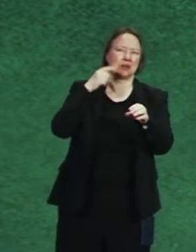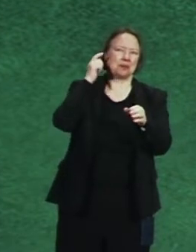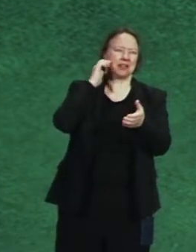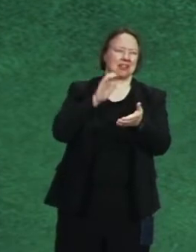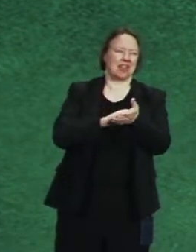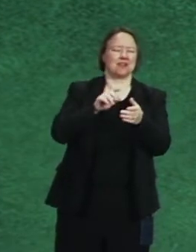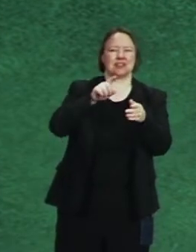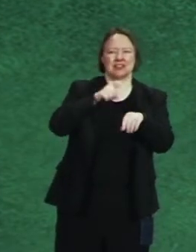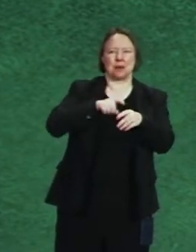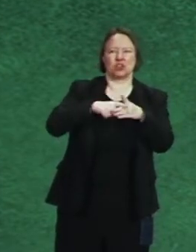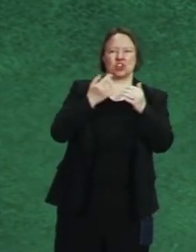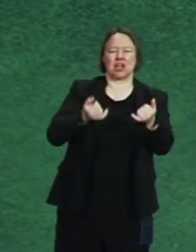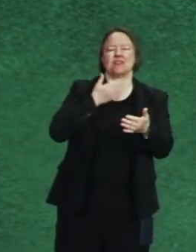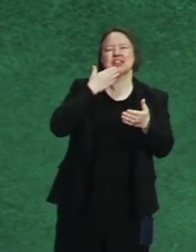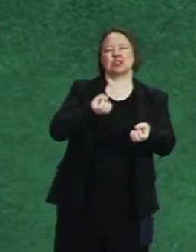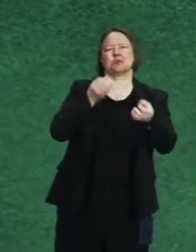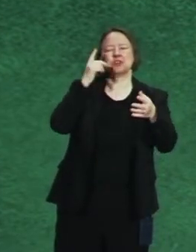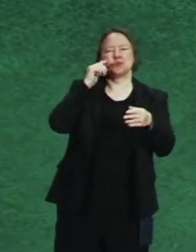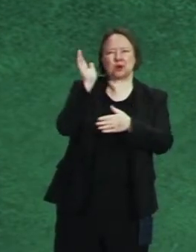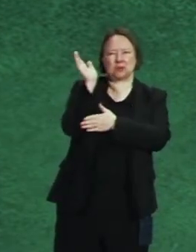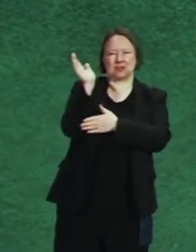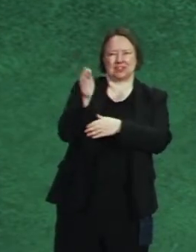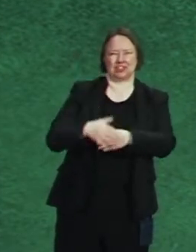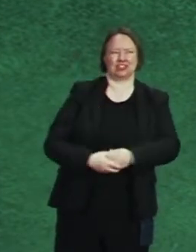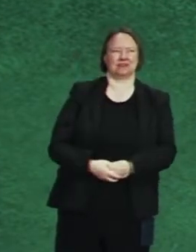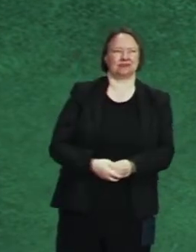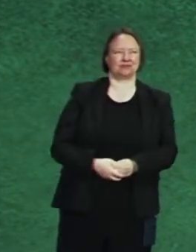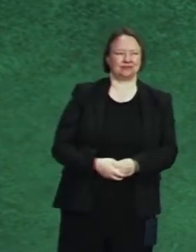now. Thank you very much for your attention.